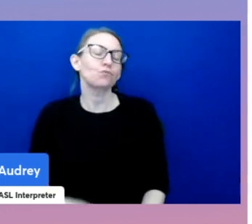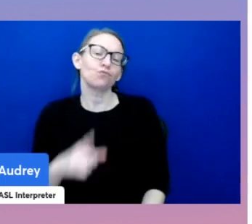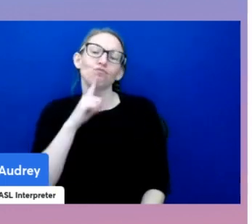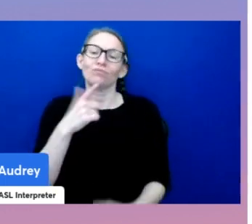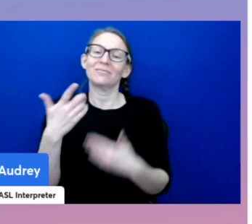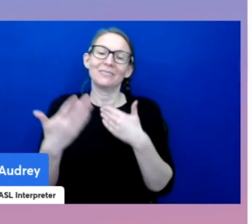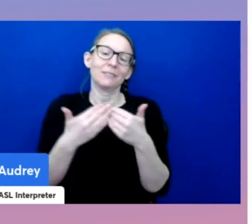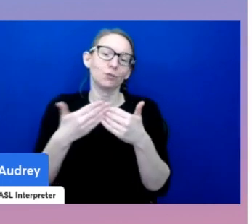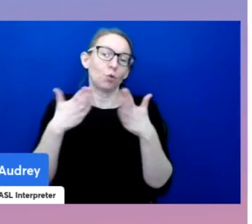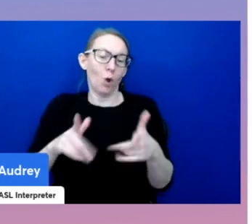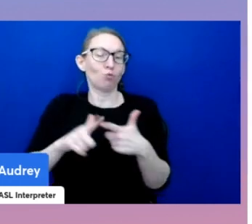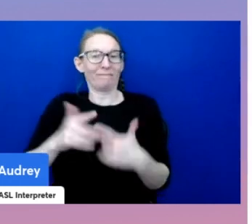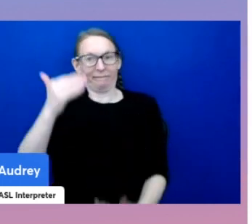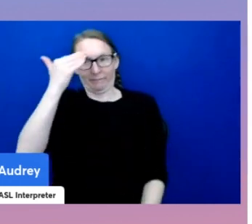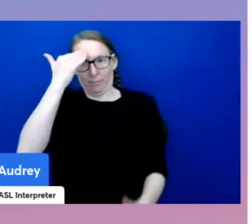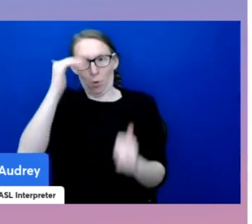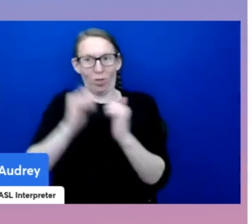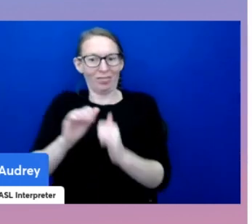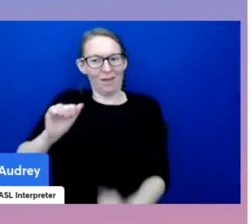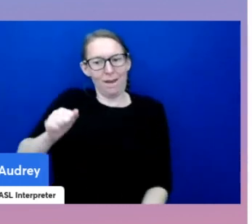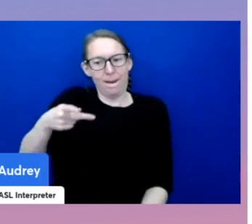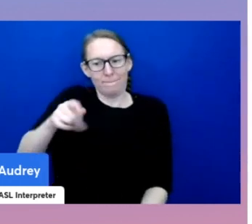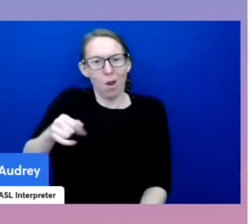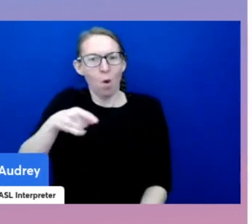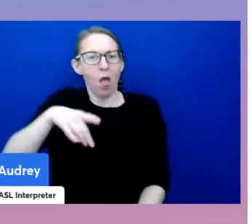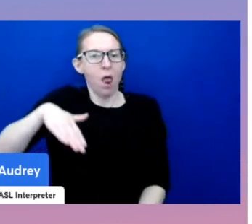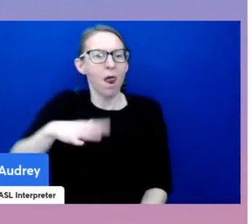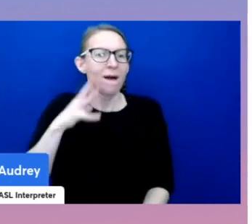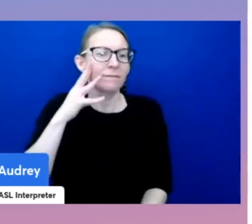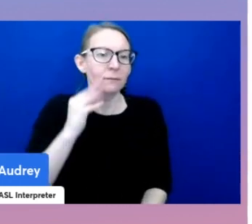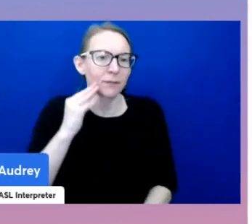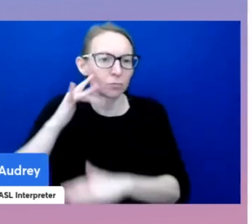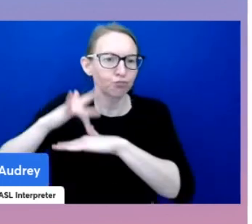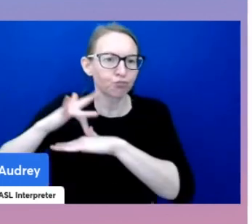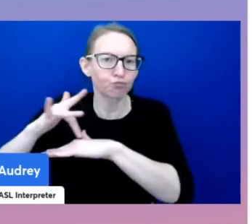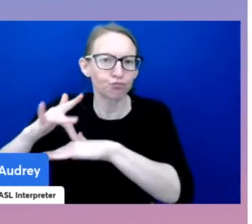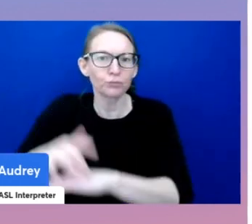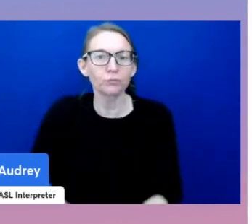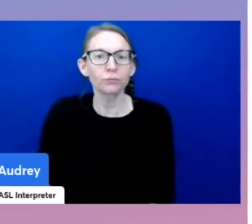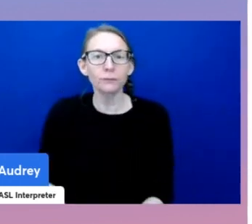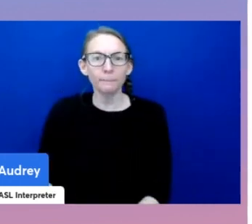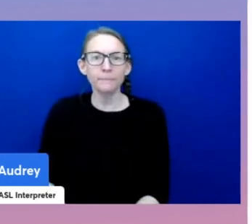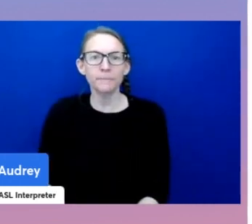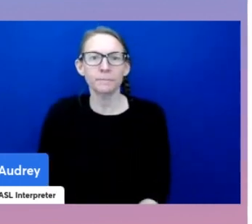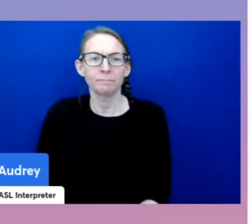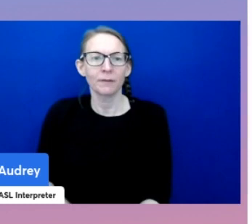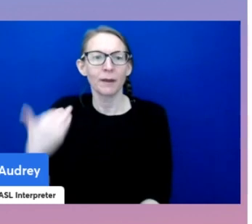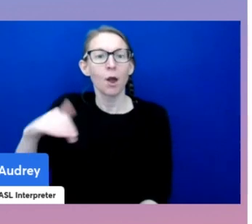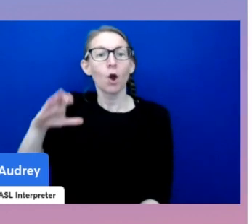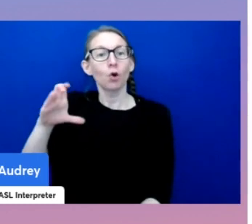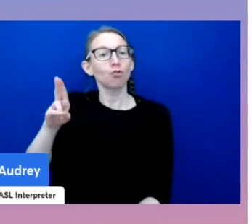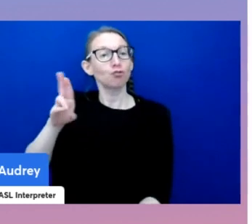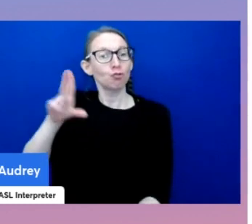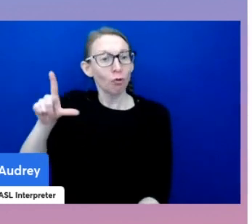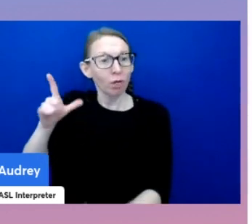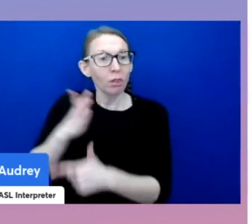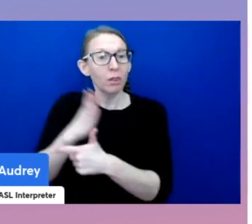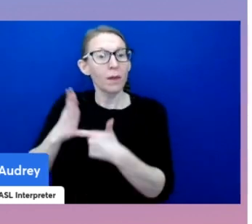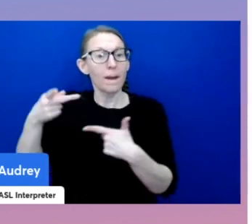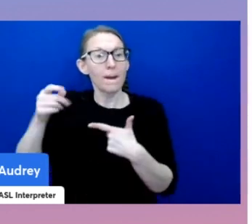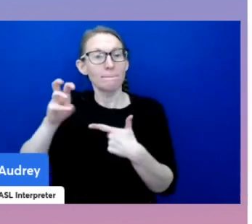API that you don't otherwise have experience with. Curl and PowerShell invoke REST